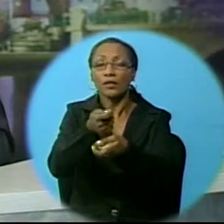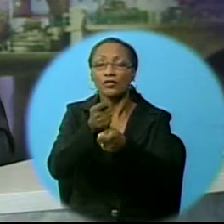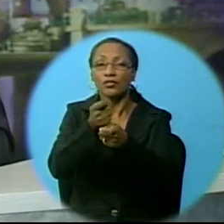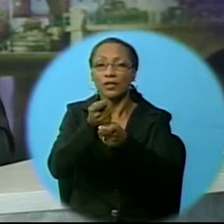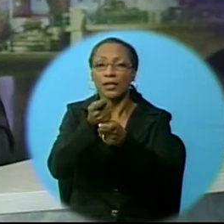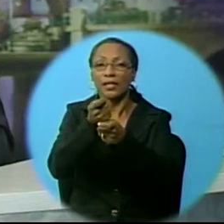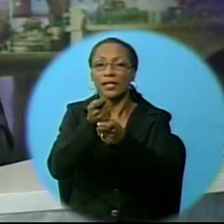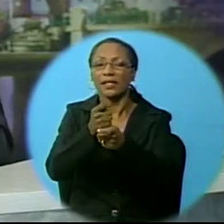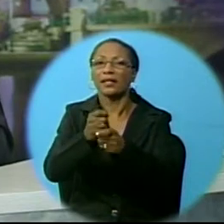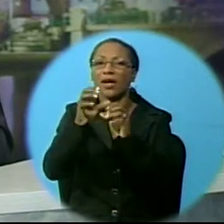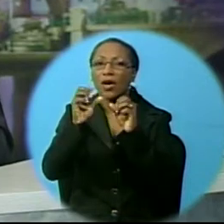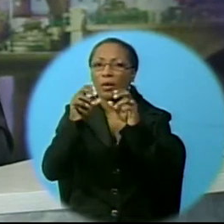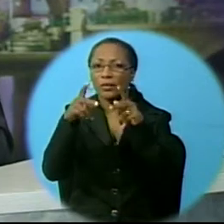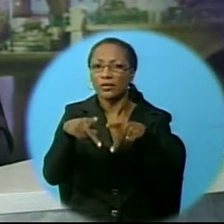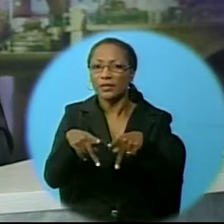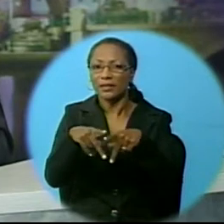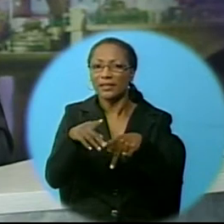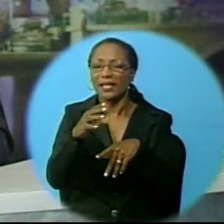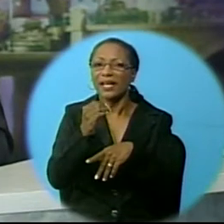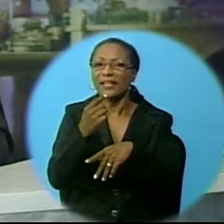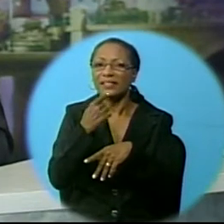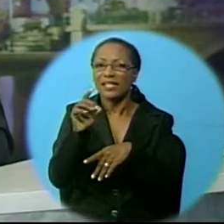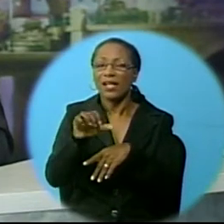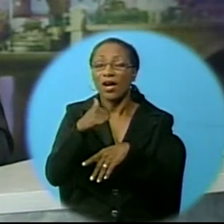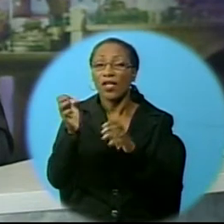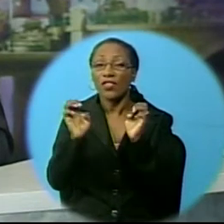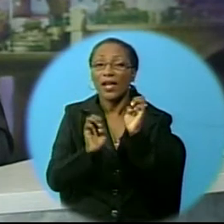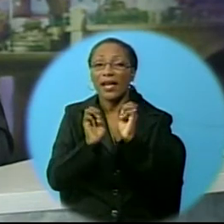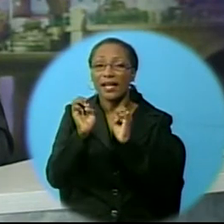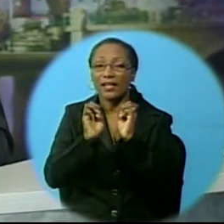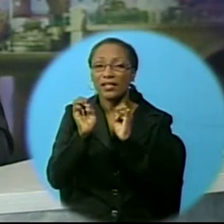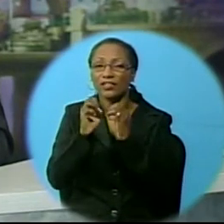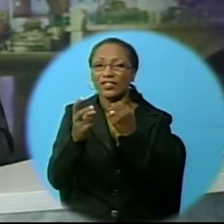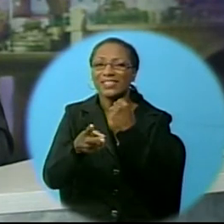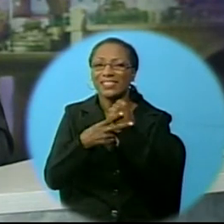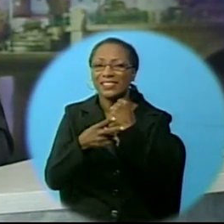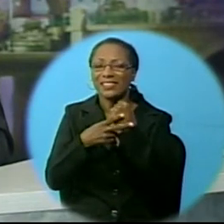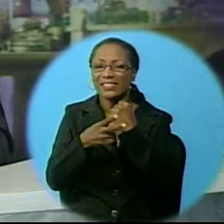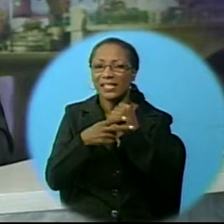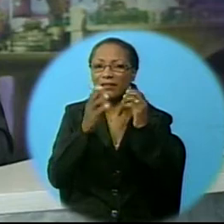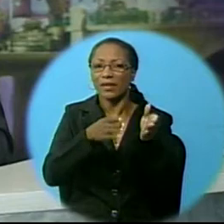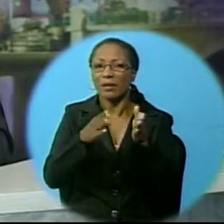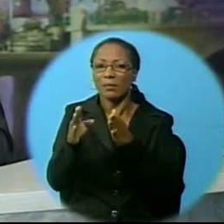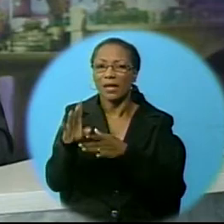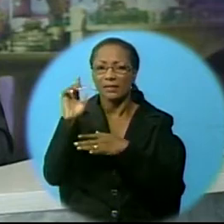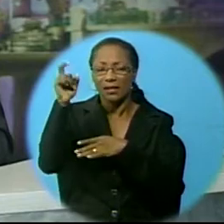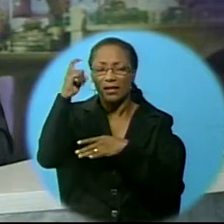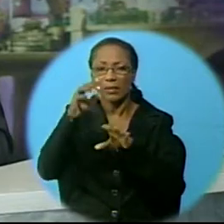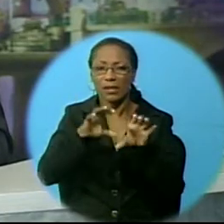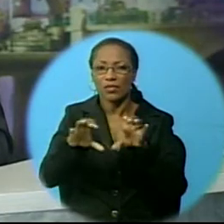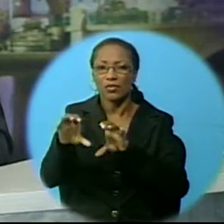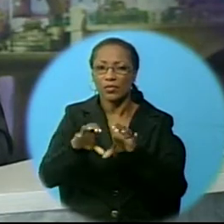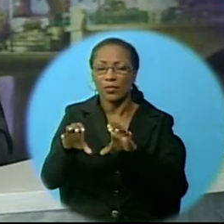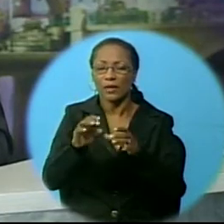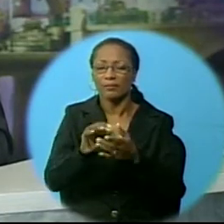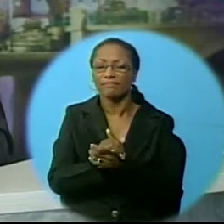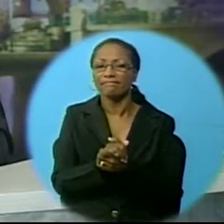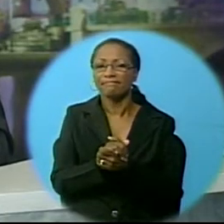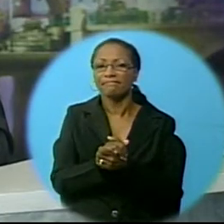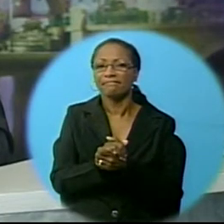waters. Meanwhile, he also revealed other energy conservation initiatives that government is undertaking to reduce its energy